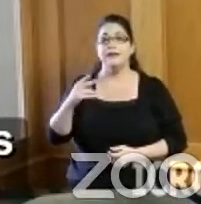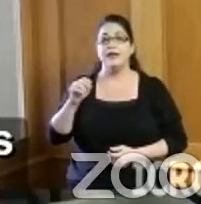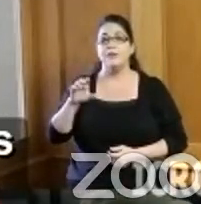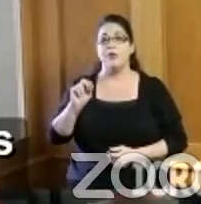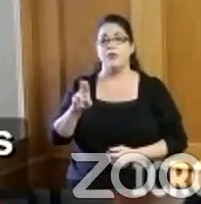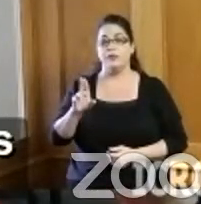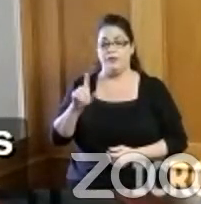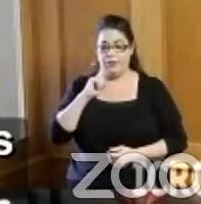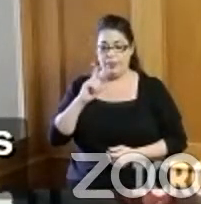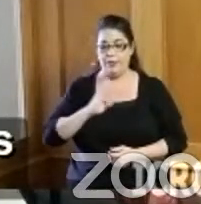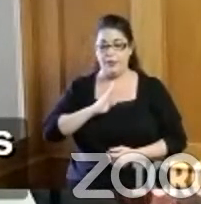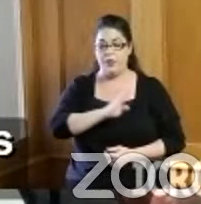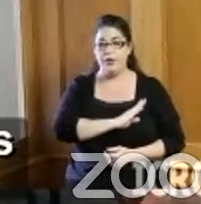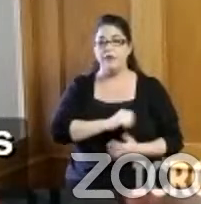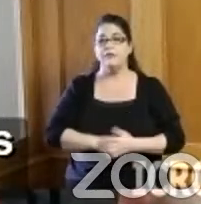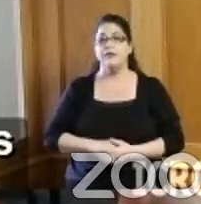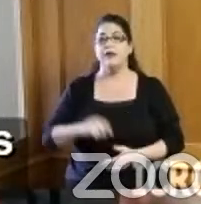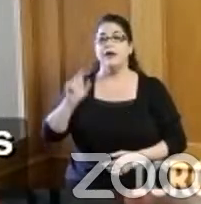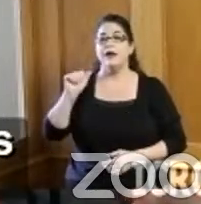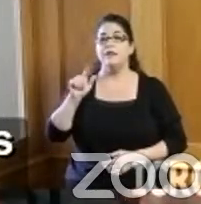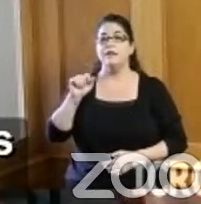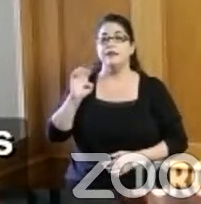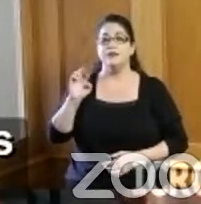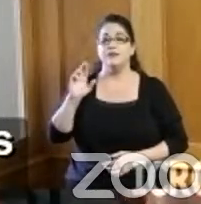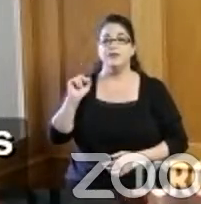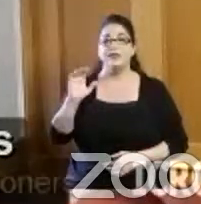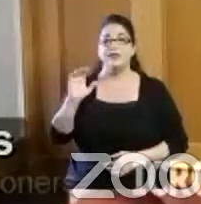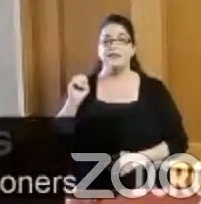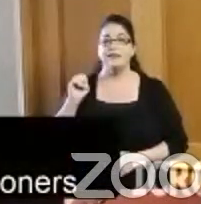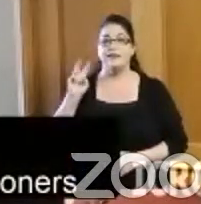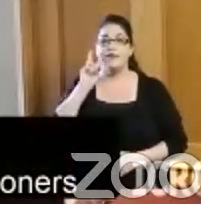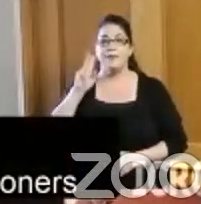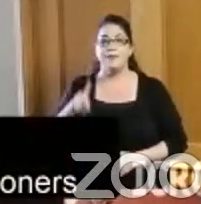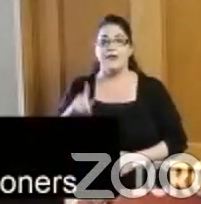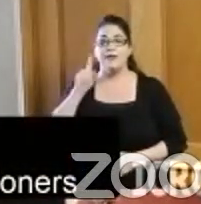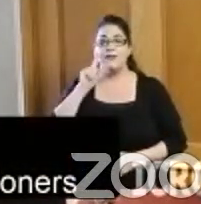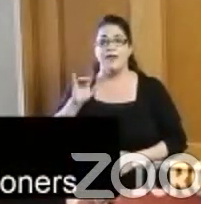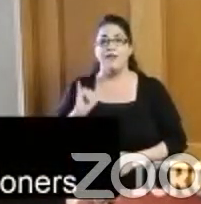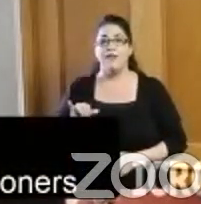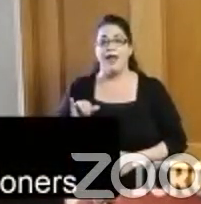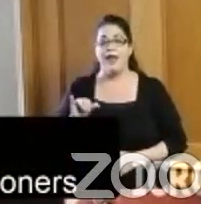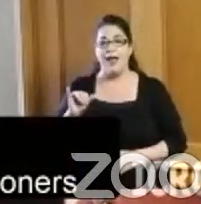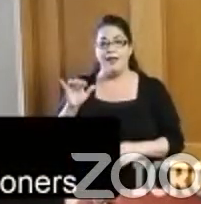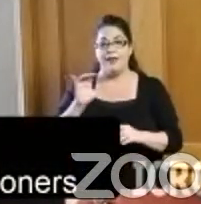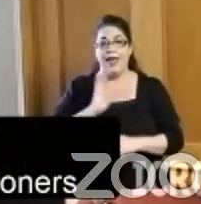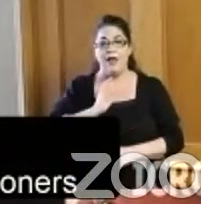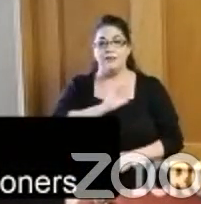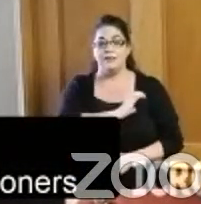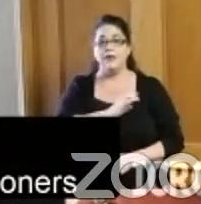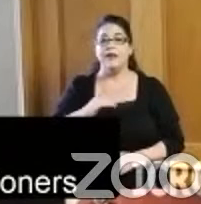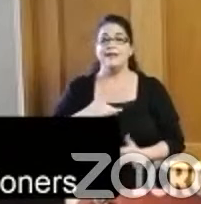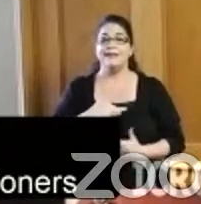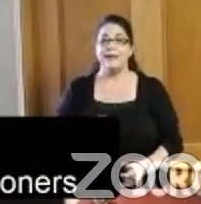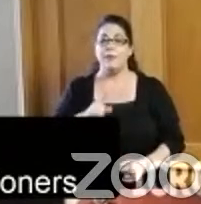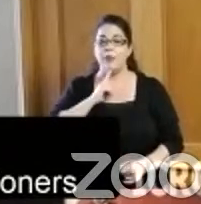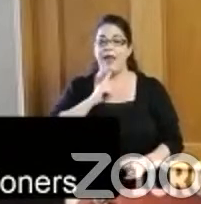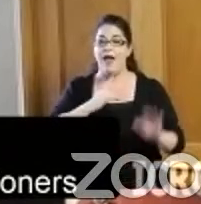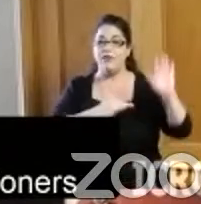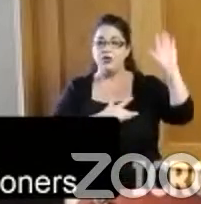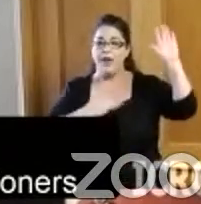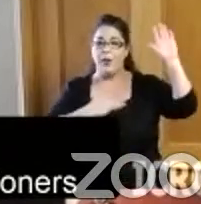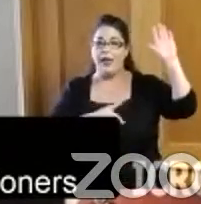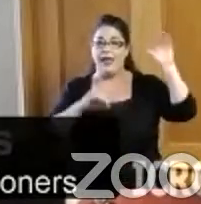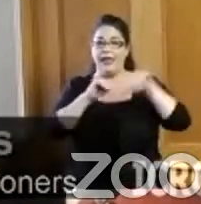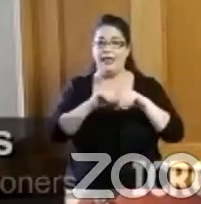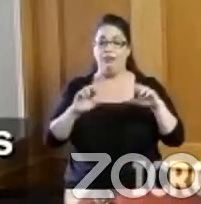Alicia Reese, Vice President of the County Commission. And Madam President, I just want to say, normally we have a swearing in this room.